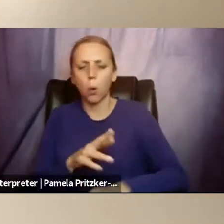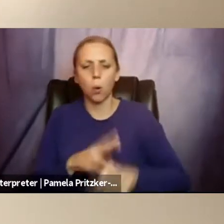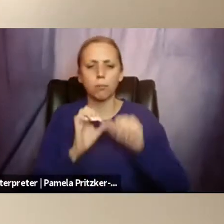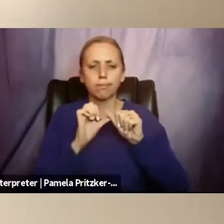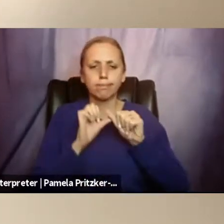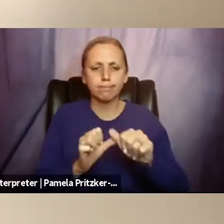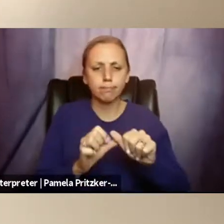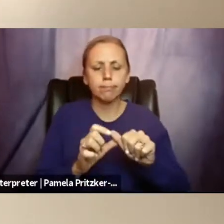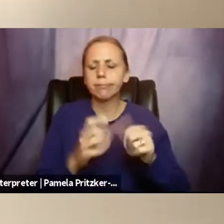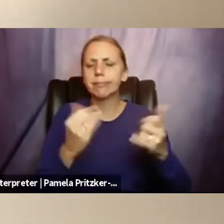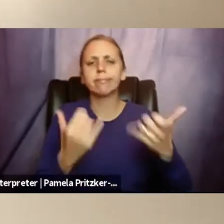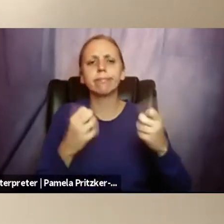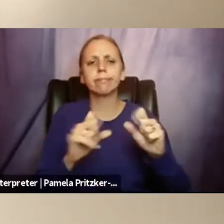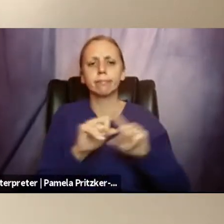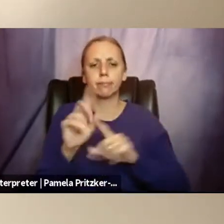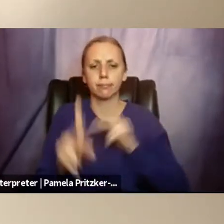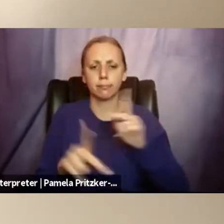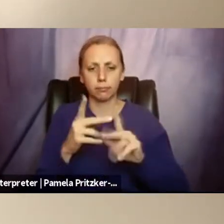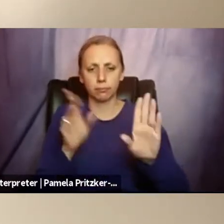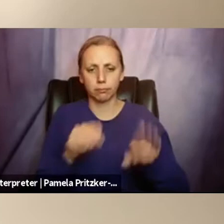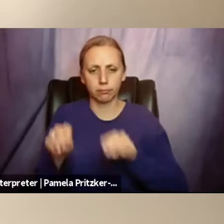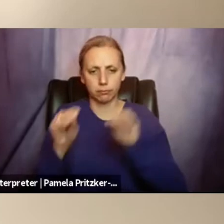but try with a different kind of motion.